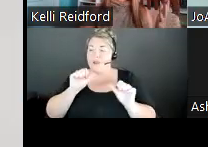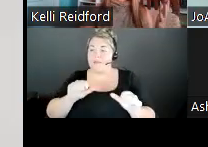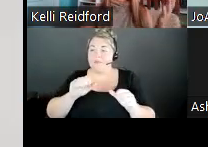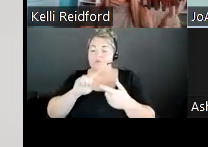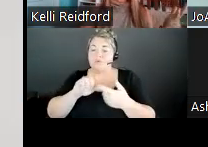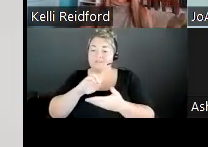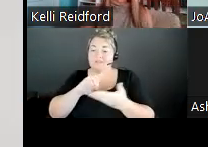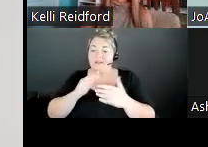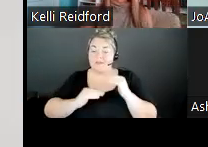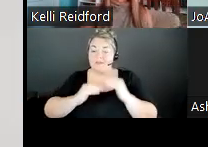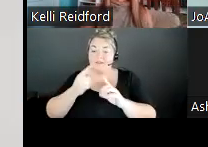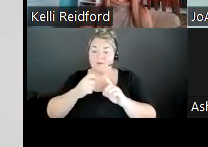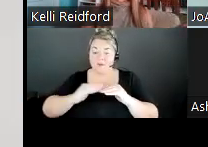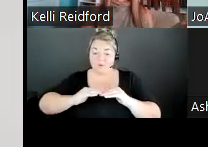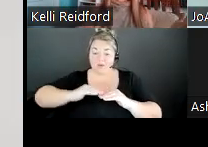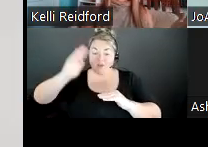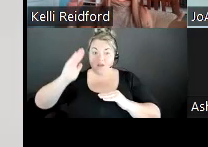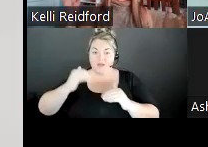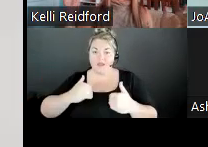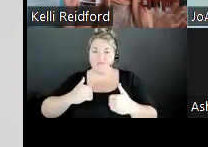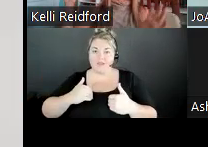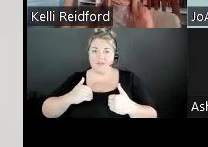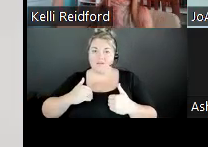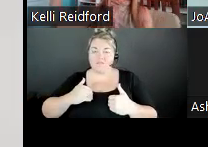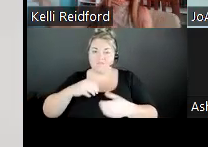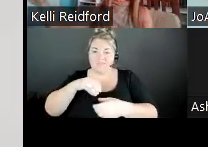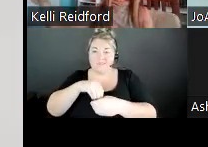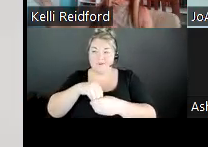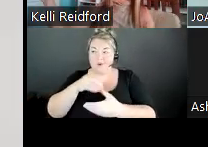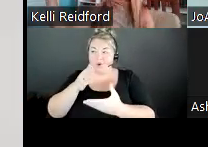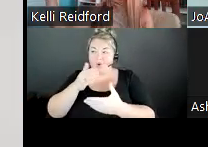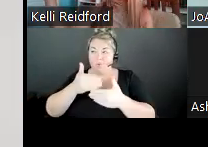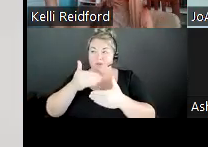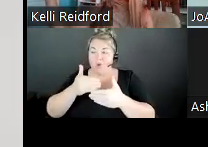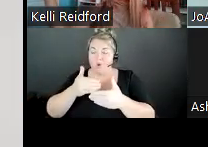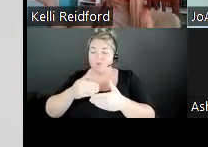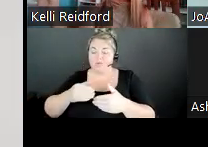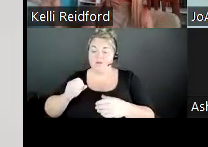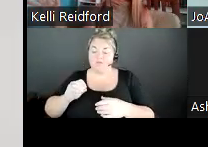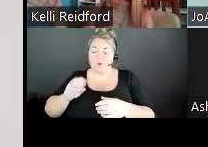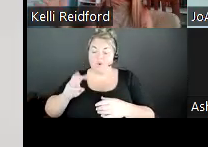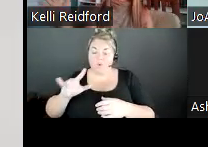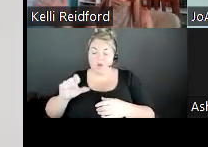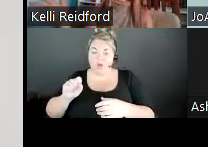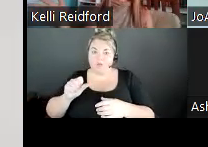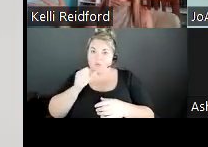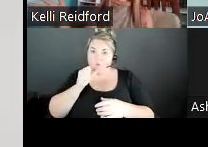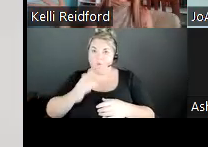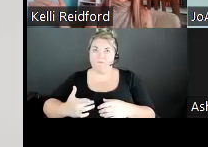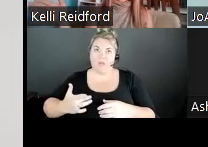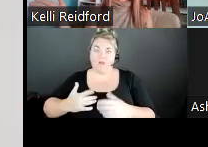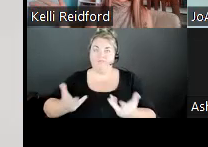a building from the ground up, having interior windows so that walls don't